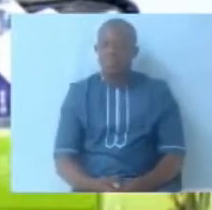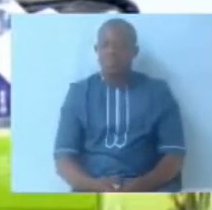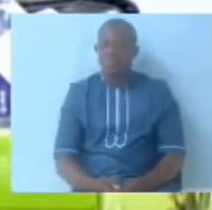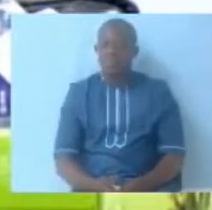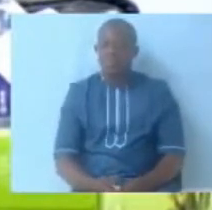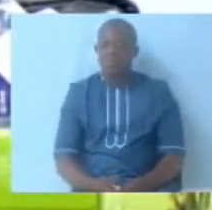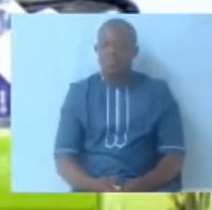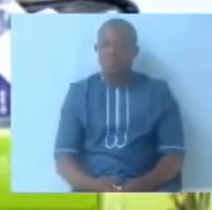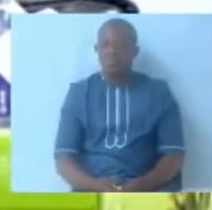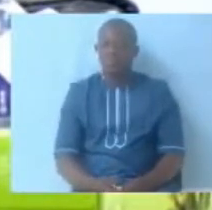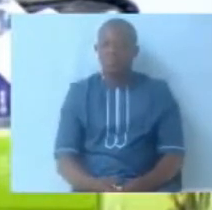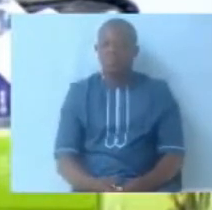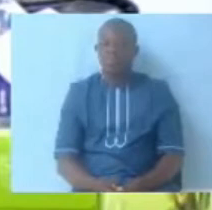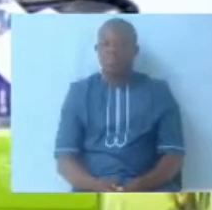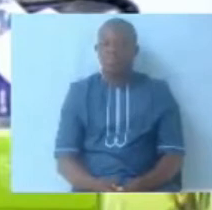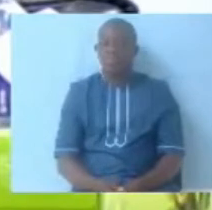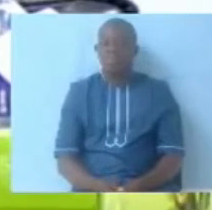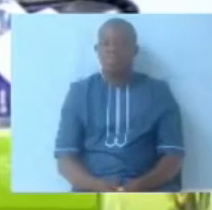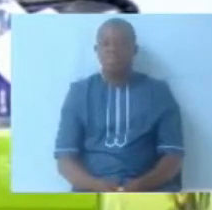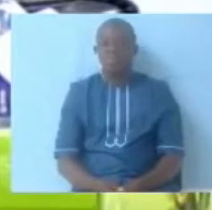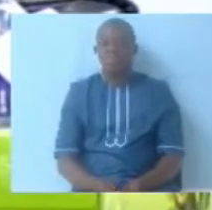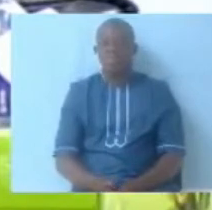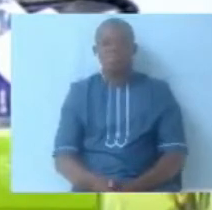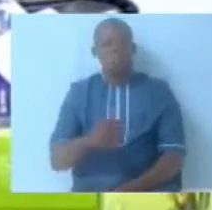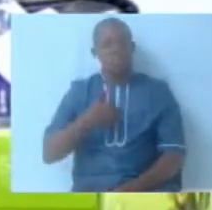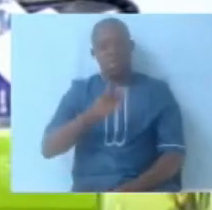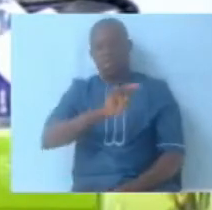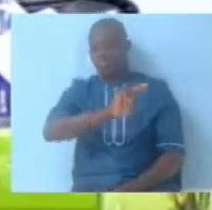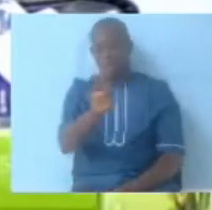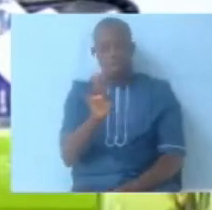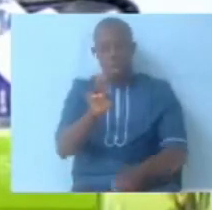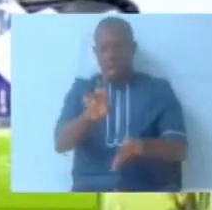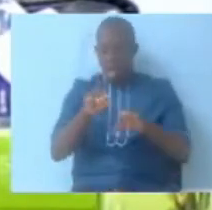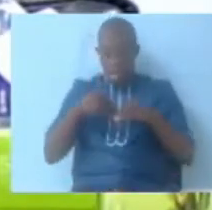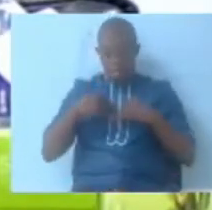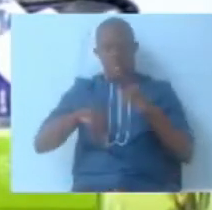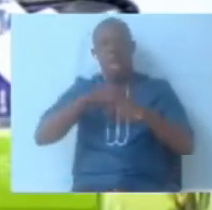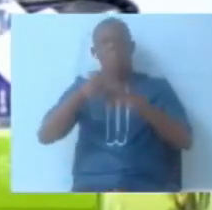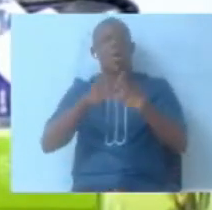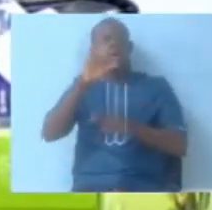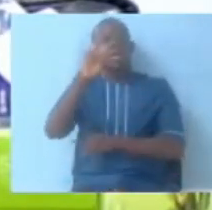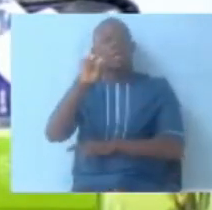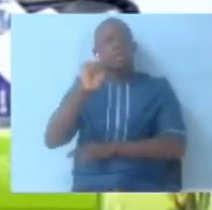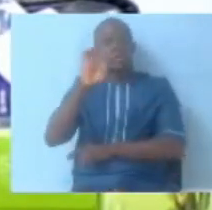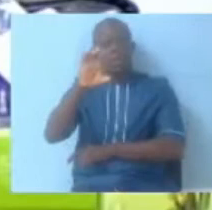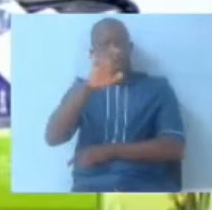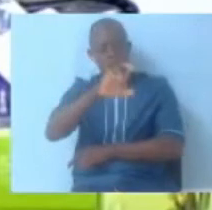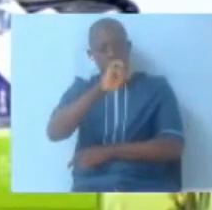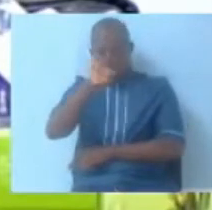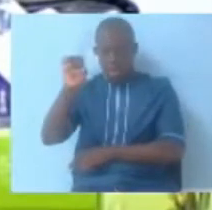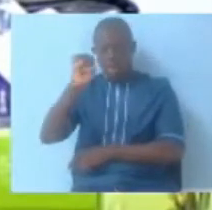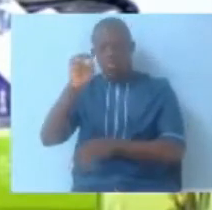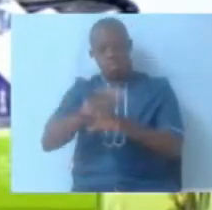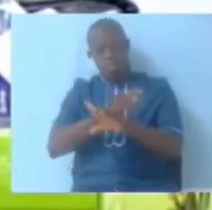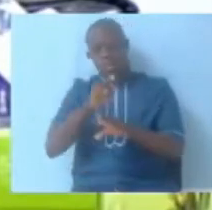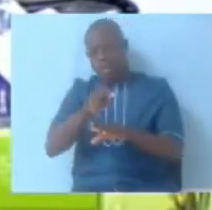I don't necessarily agree with the contents of the decree as it was. Ndefango de mansong decree nying kwolu menu